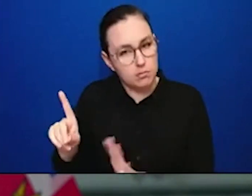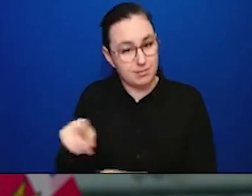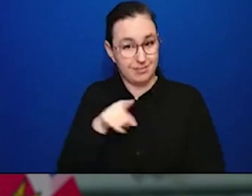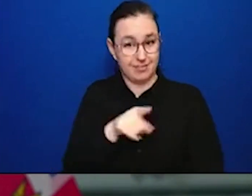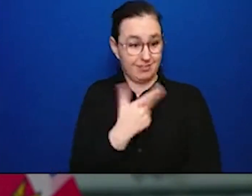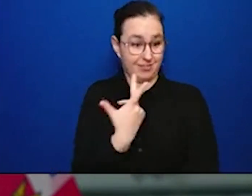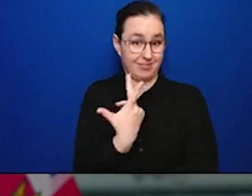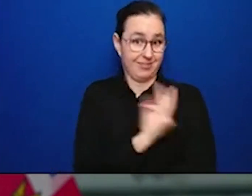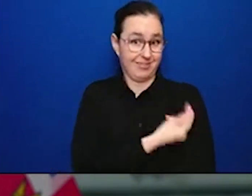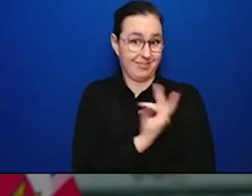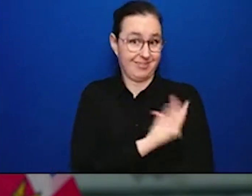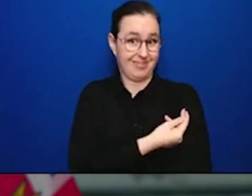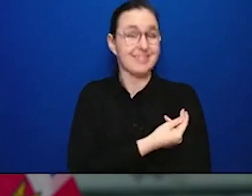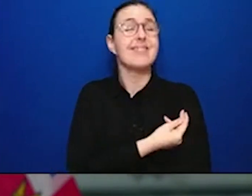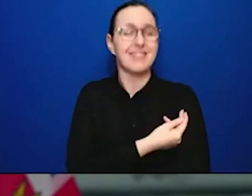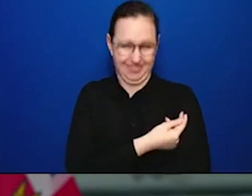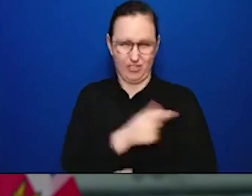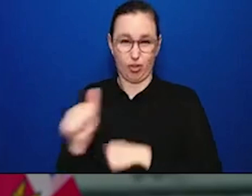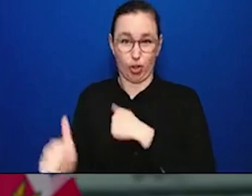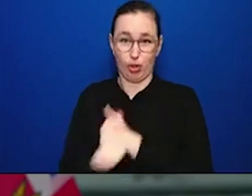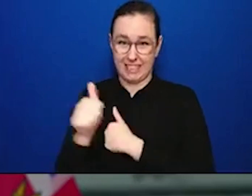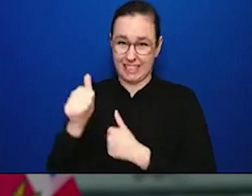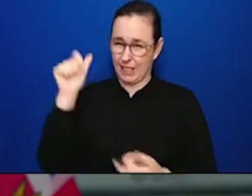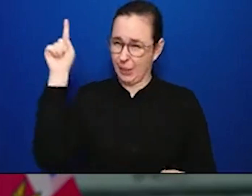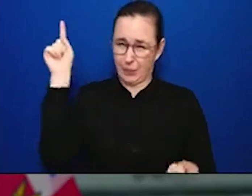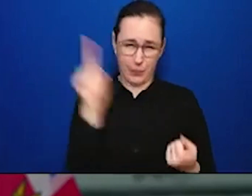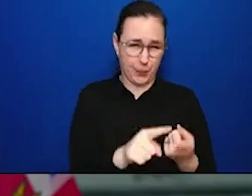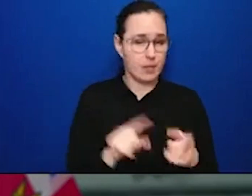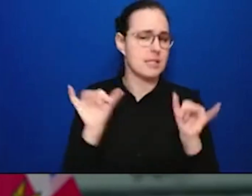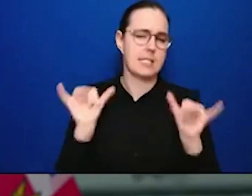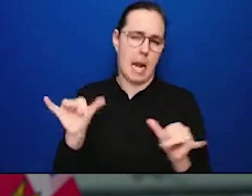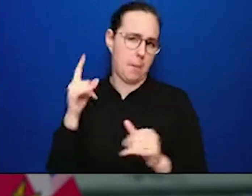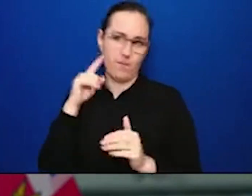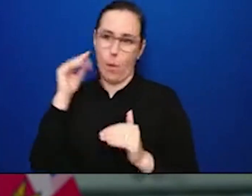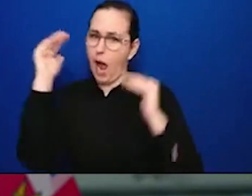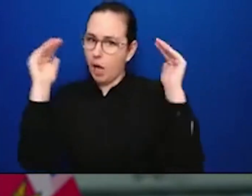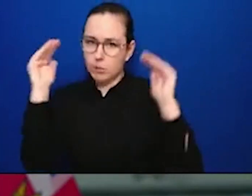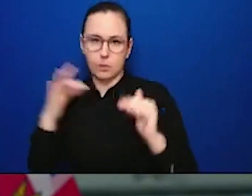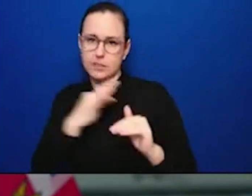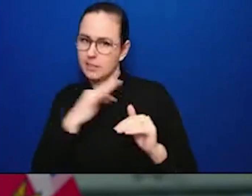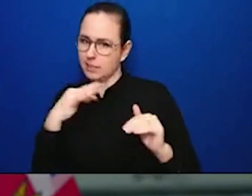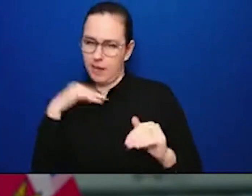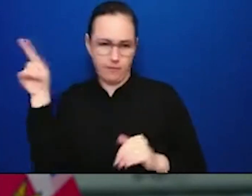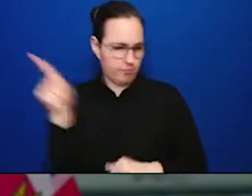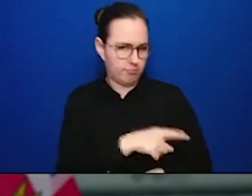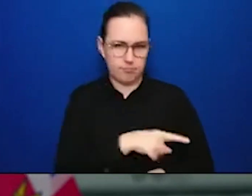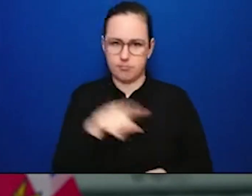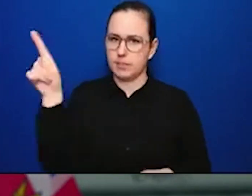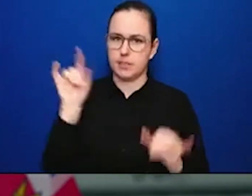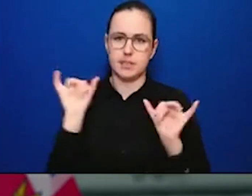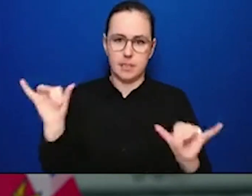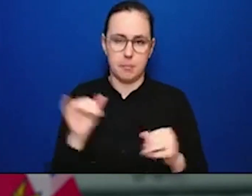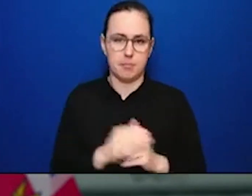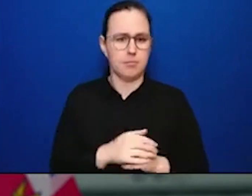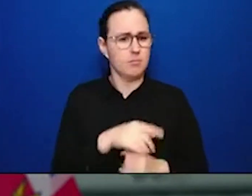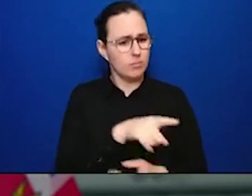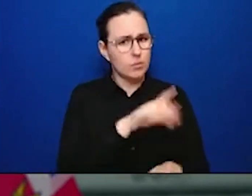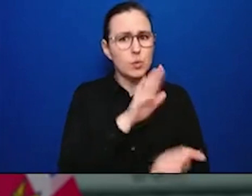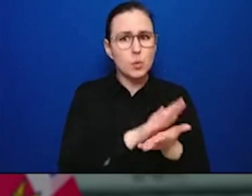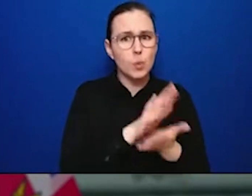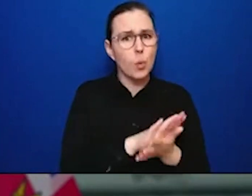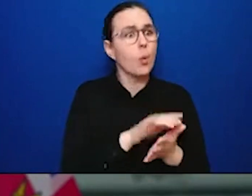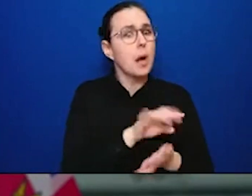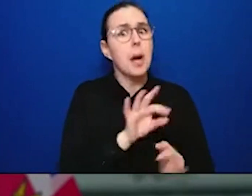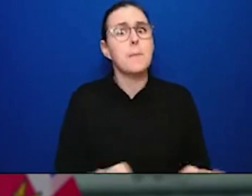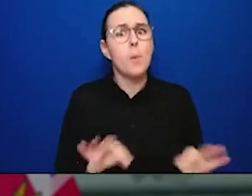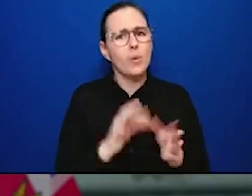Everybody in schools should be vaccinated, and vaccines are the best protection for all of us. So while schools